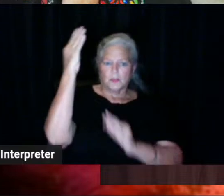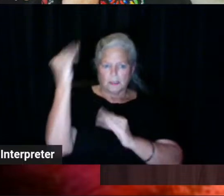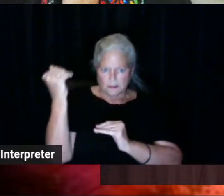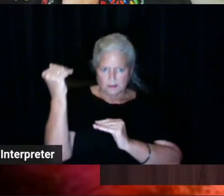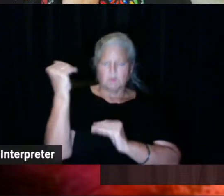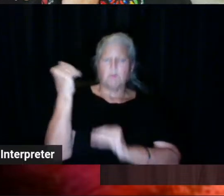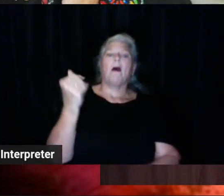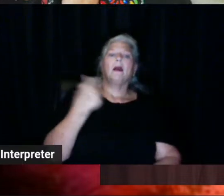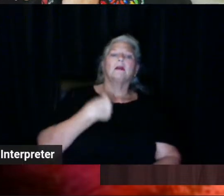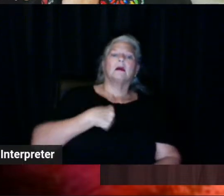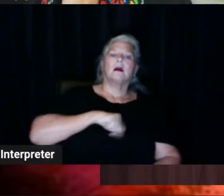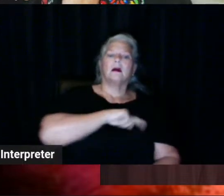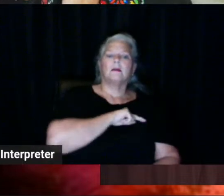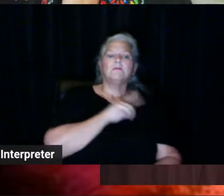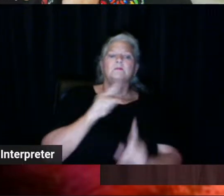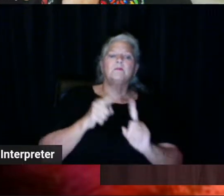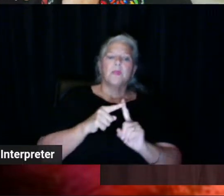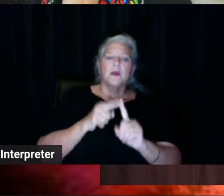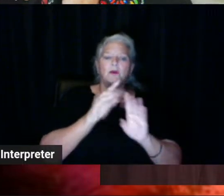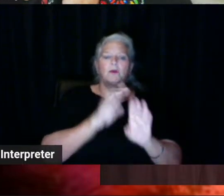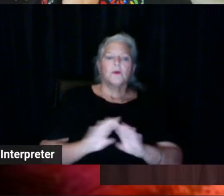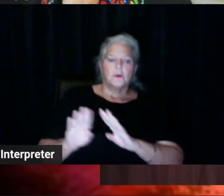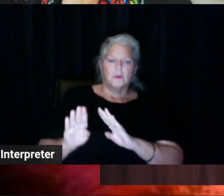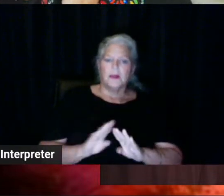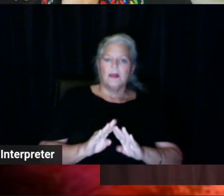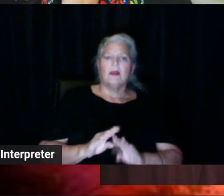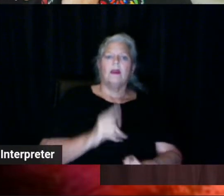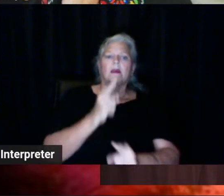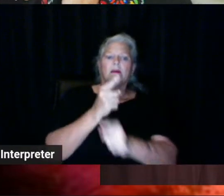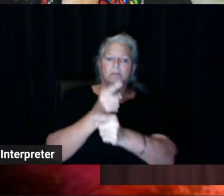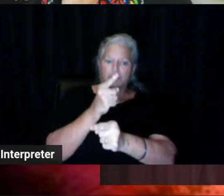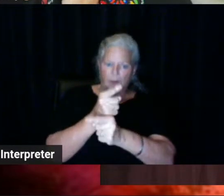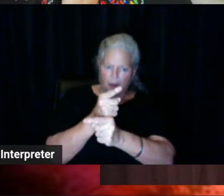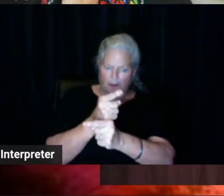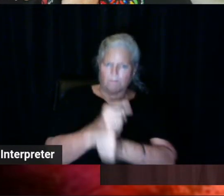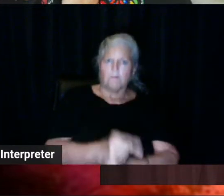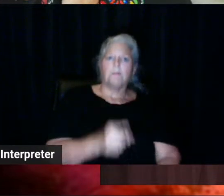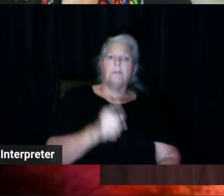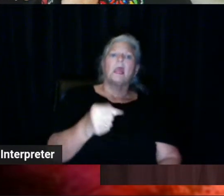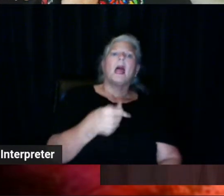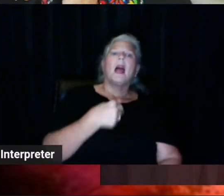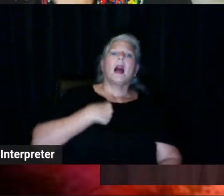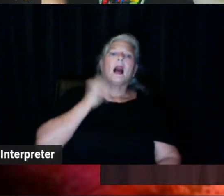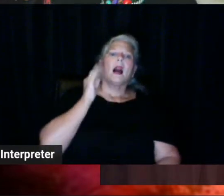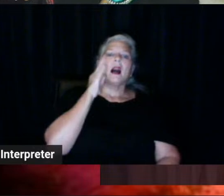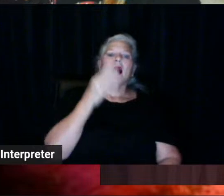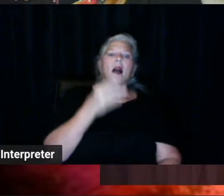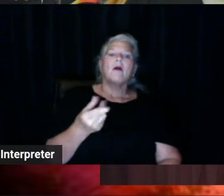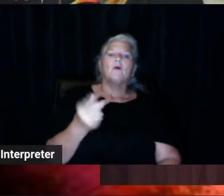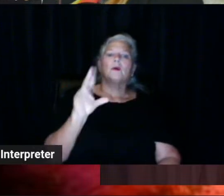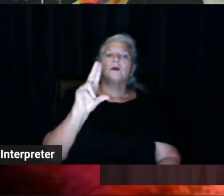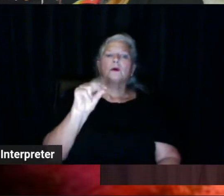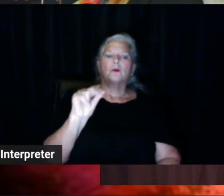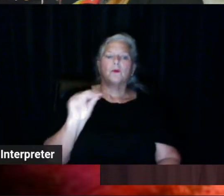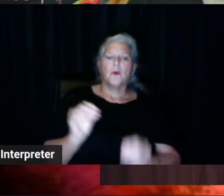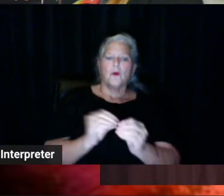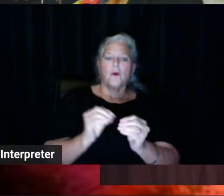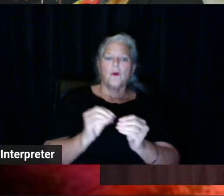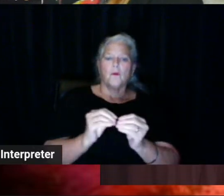town. I apologize for my recent reaction and will refrain from any further public incidents that I'm